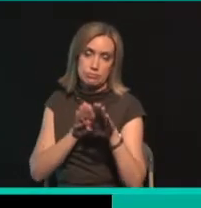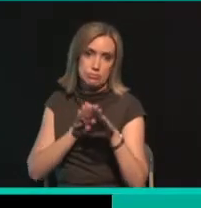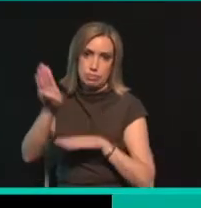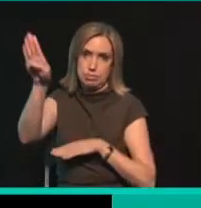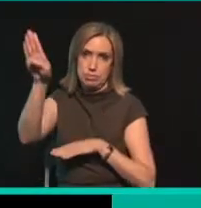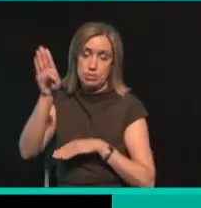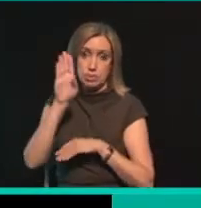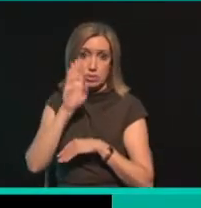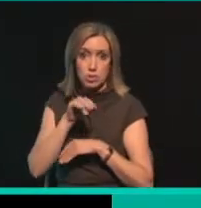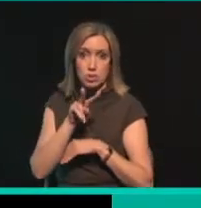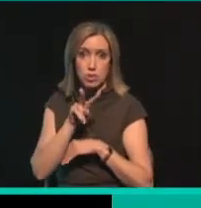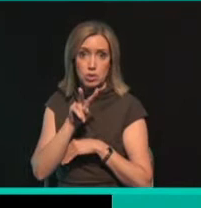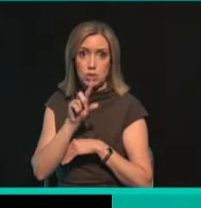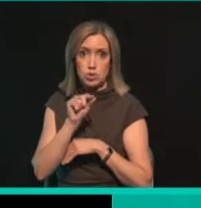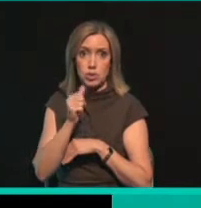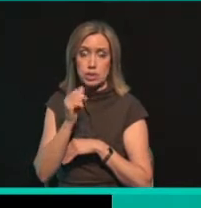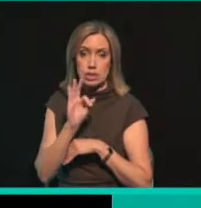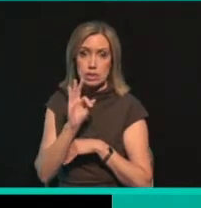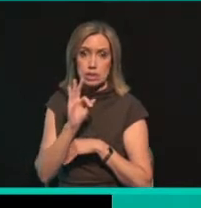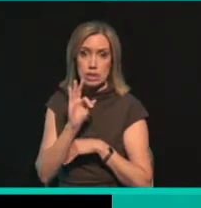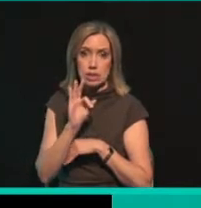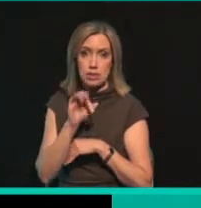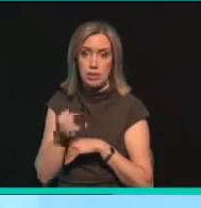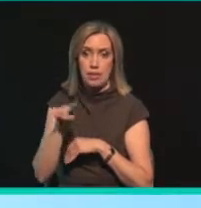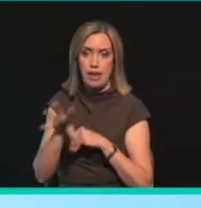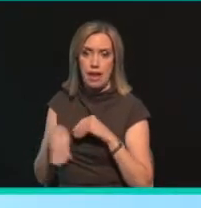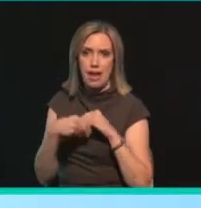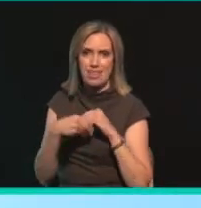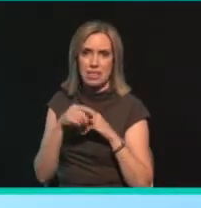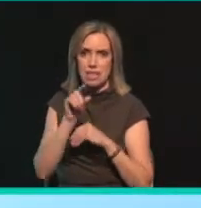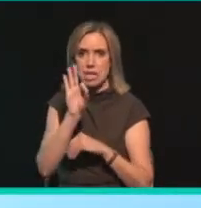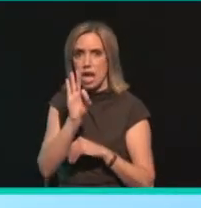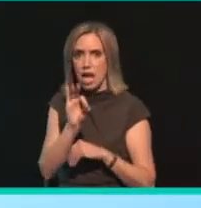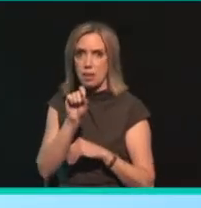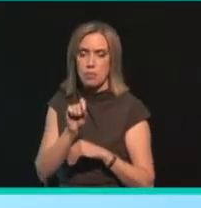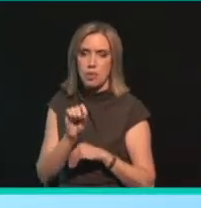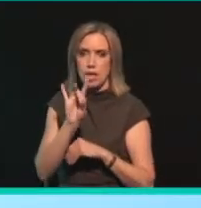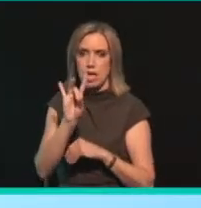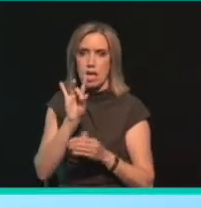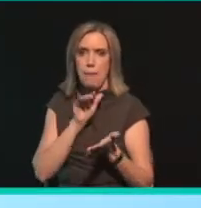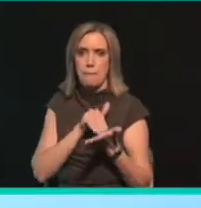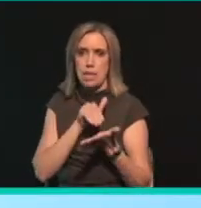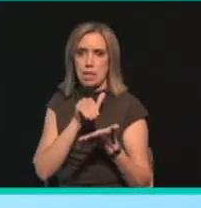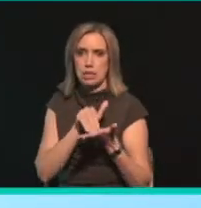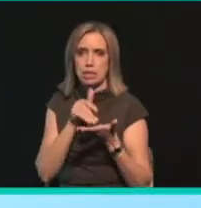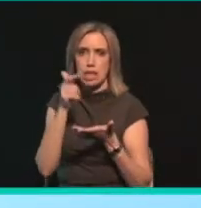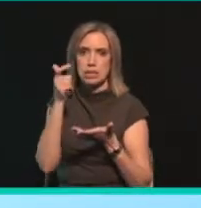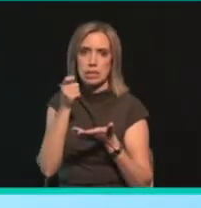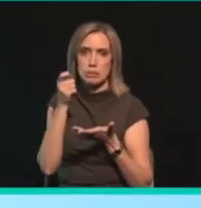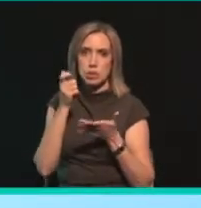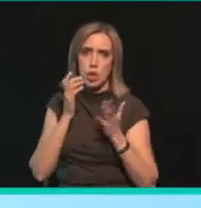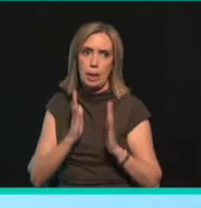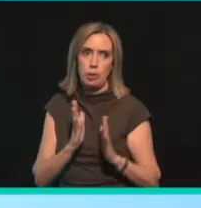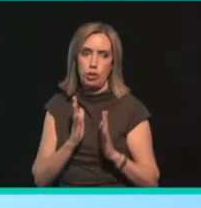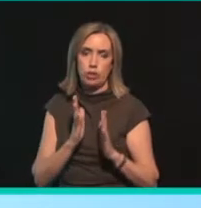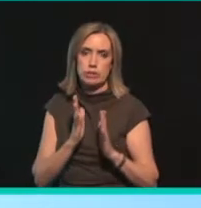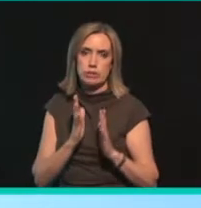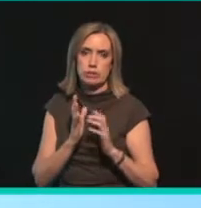Q1 in 2019, they added 9.8 million subscribers.